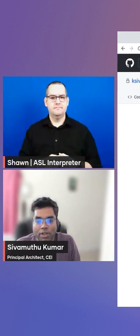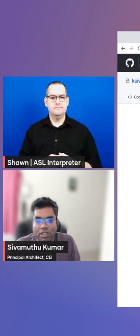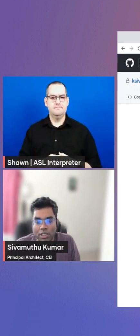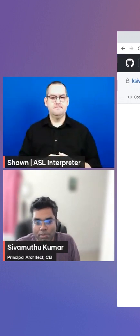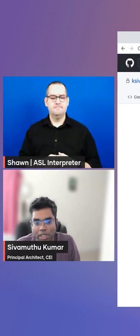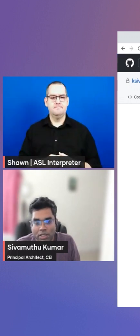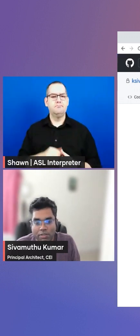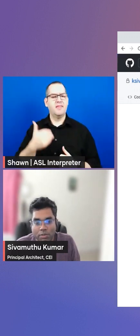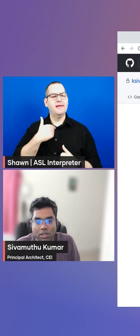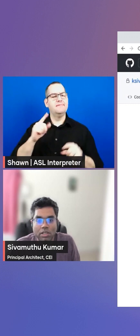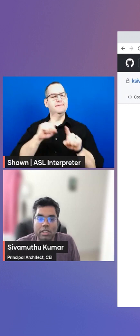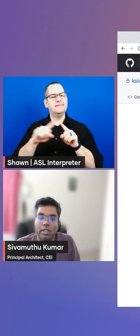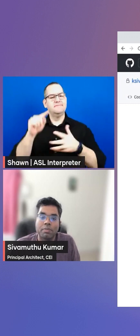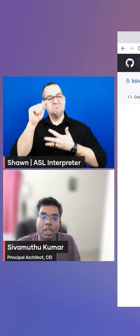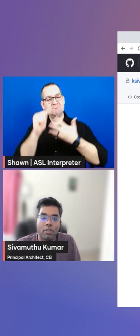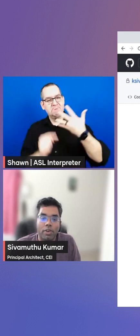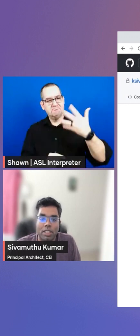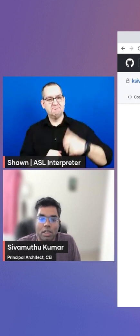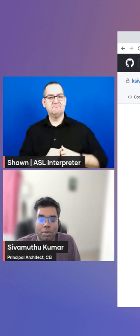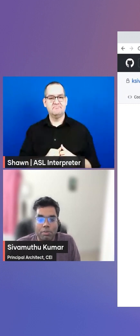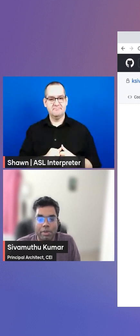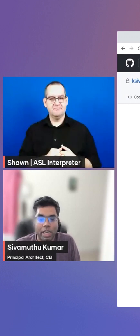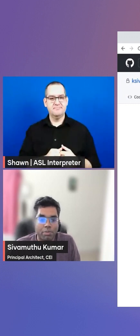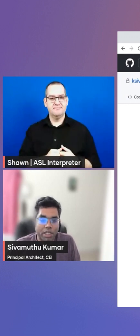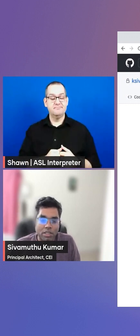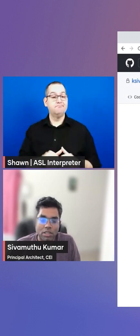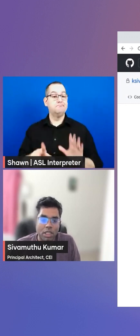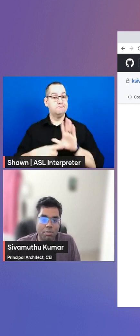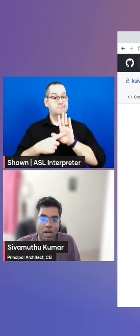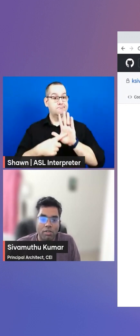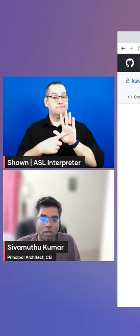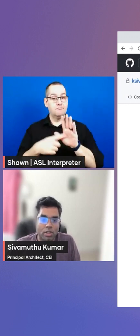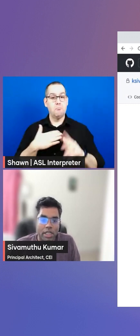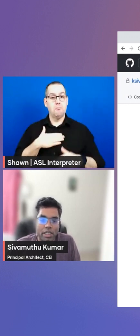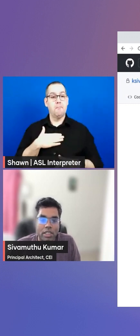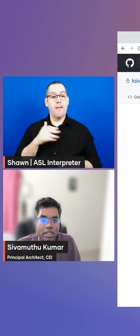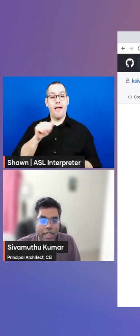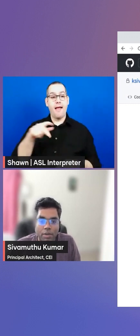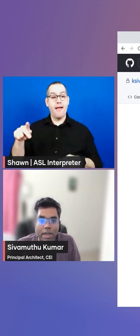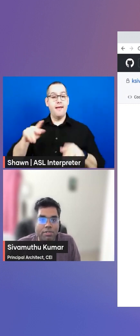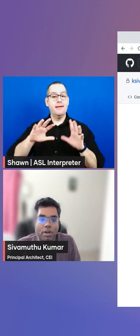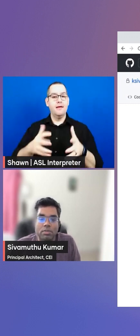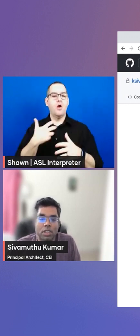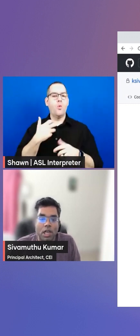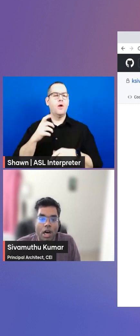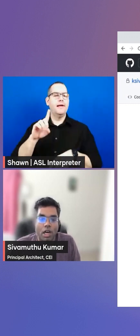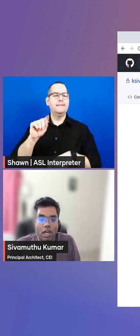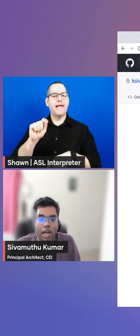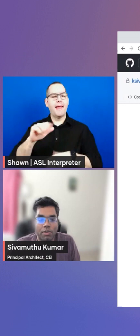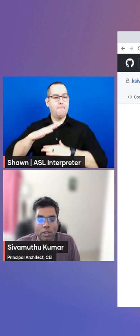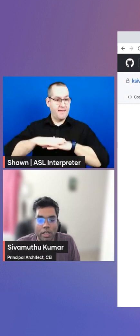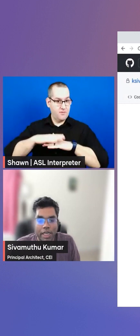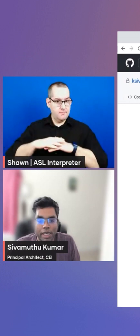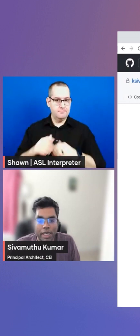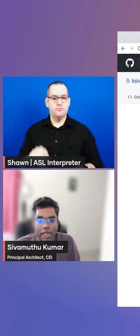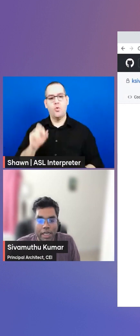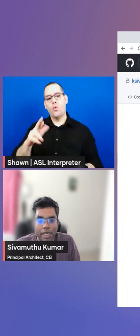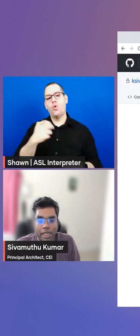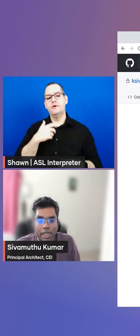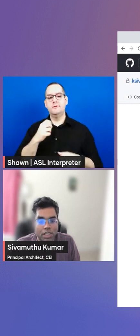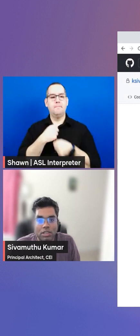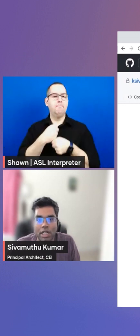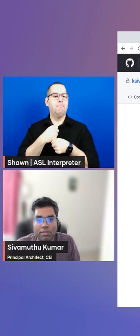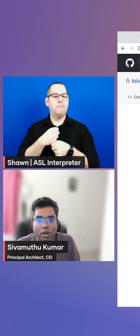like a different templates available, right? For example, my application team, I want to create a data platform, or I want to create an